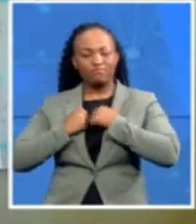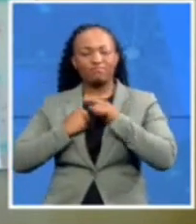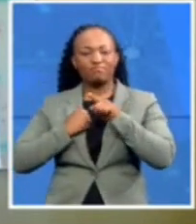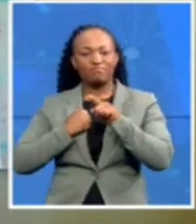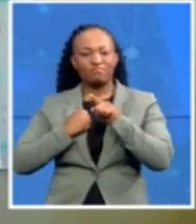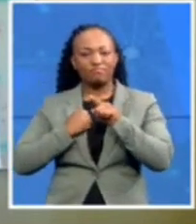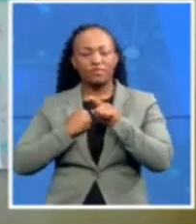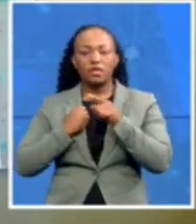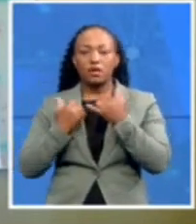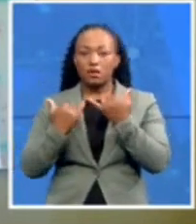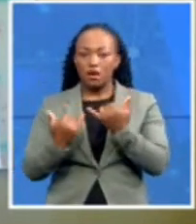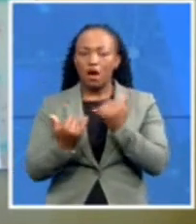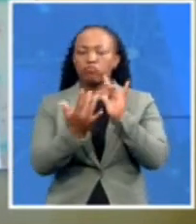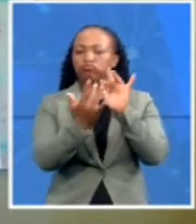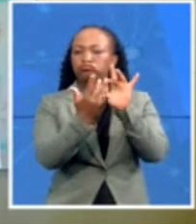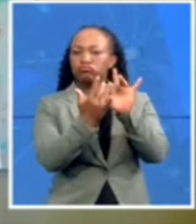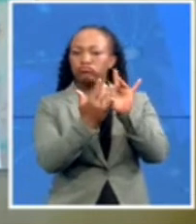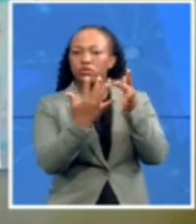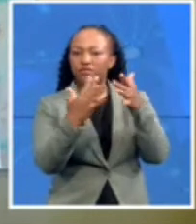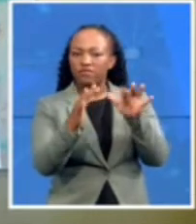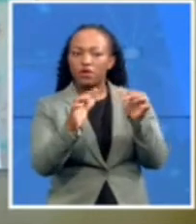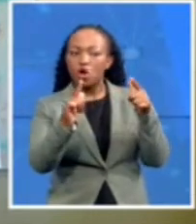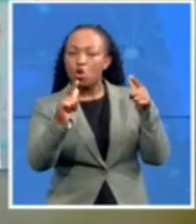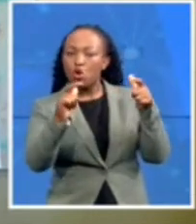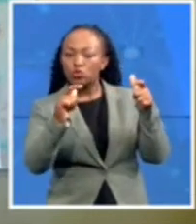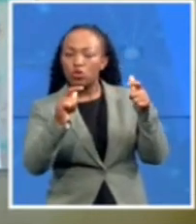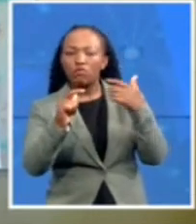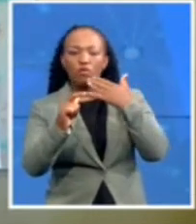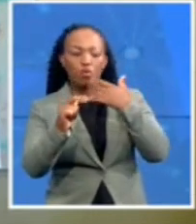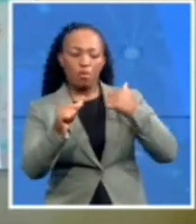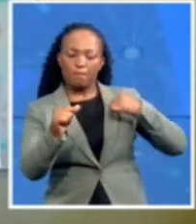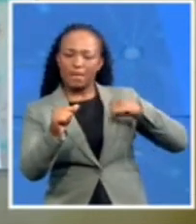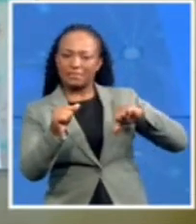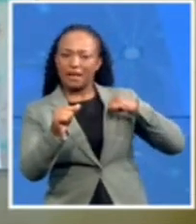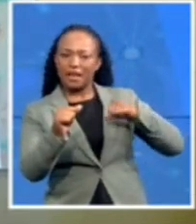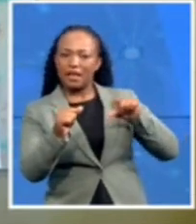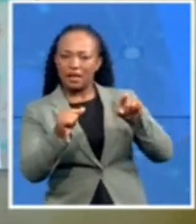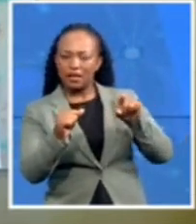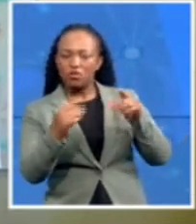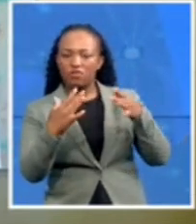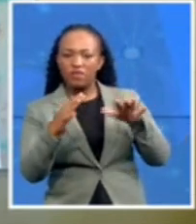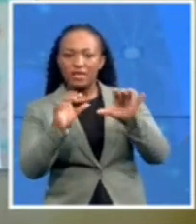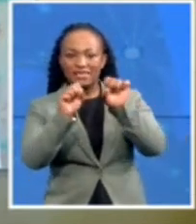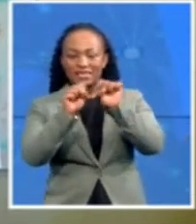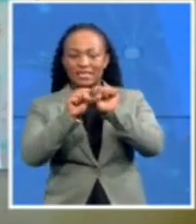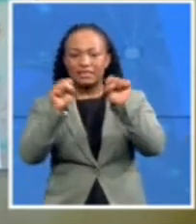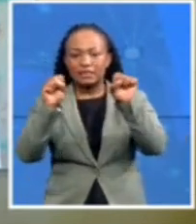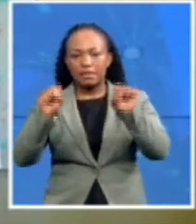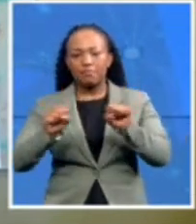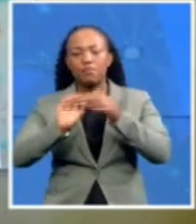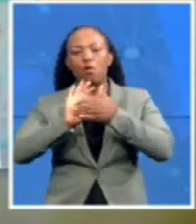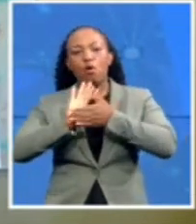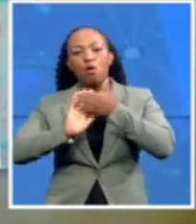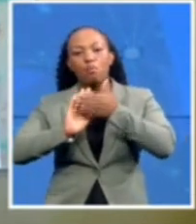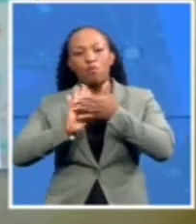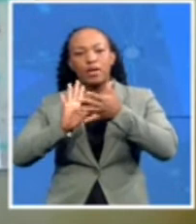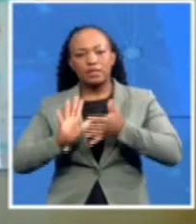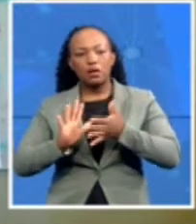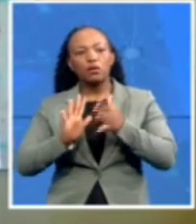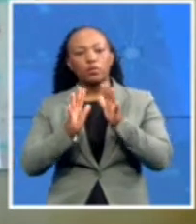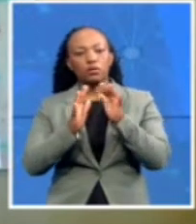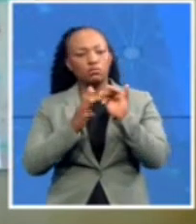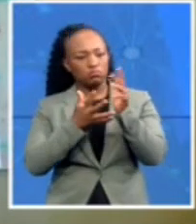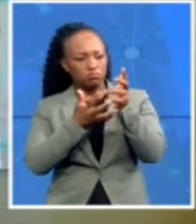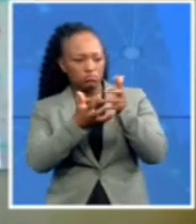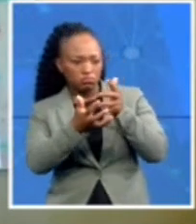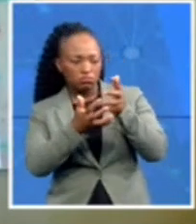the municipalities, and with the system operator to make sure that we do what is responsible to balance the